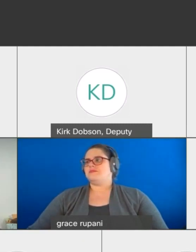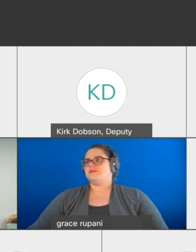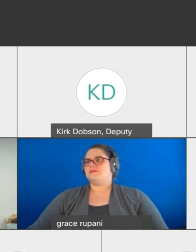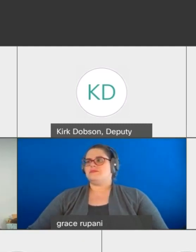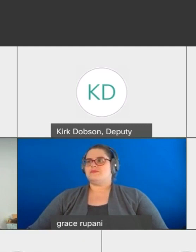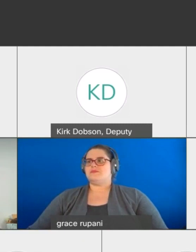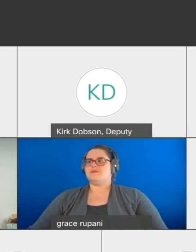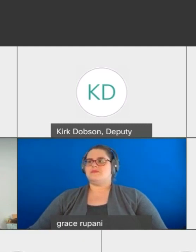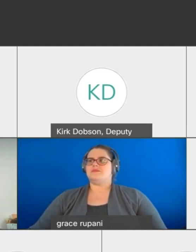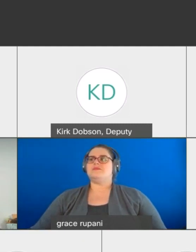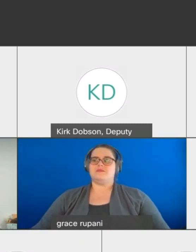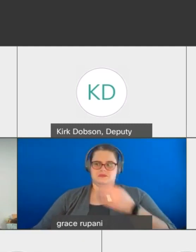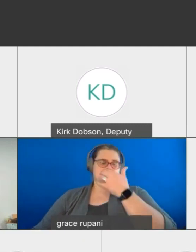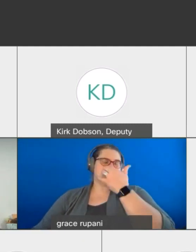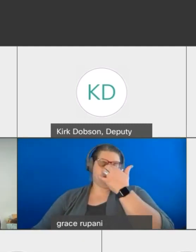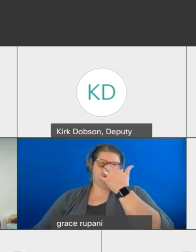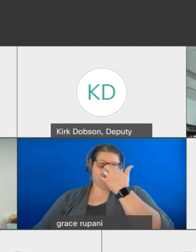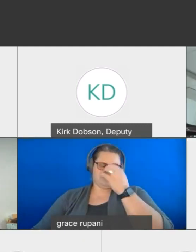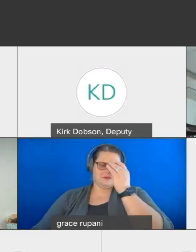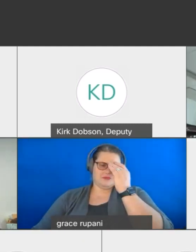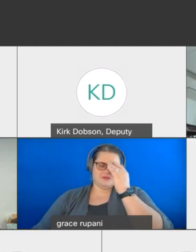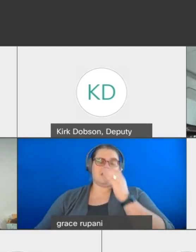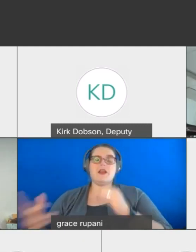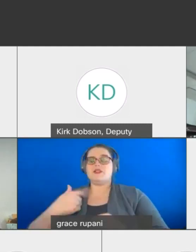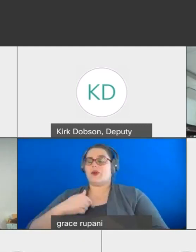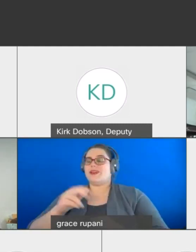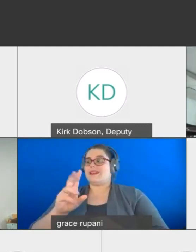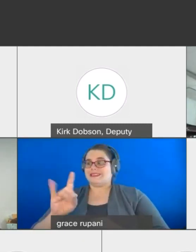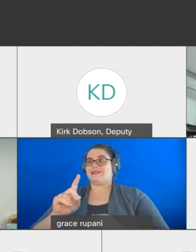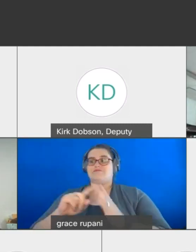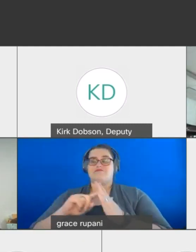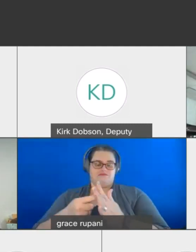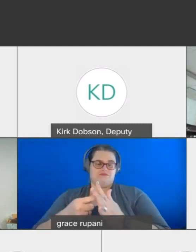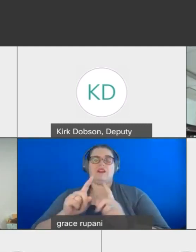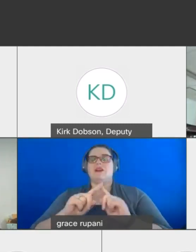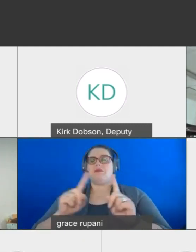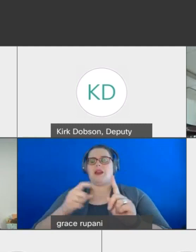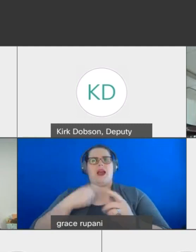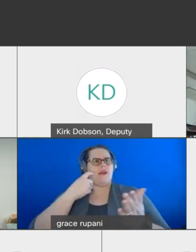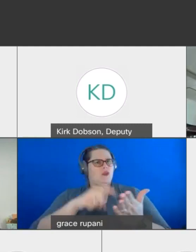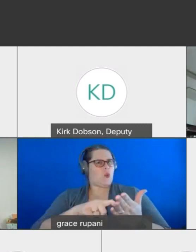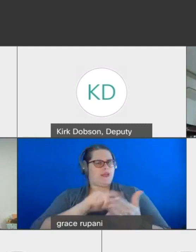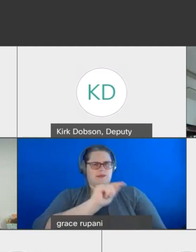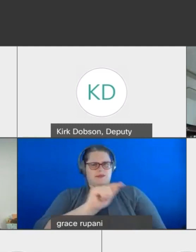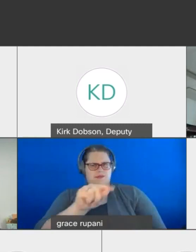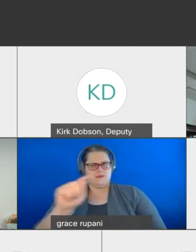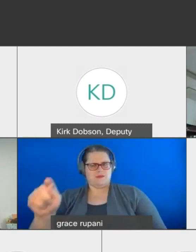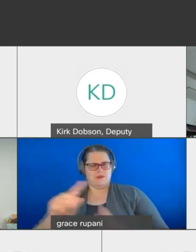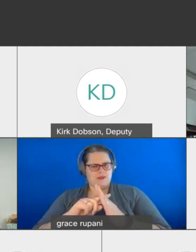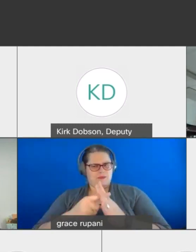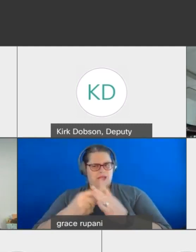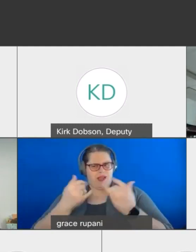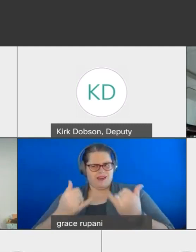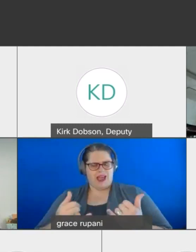and I noticed when I was looking that in fact it has begun. We had provided a list to DC Health